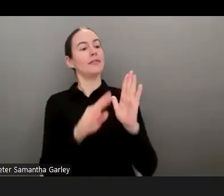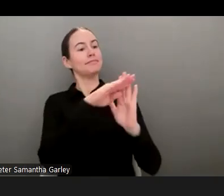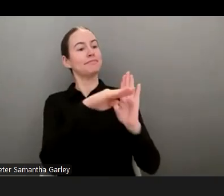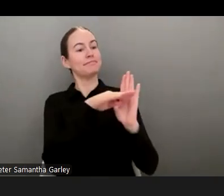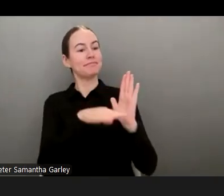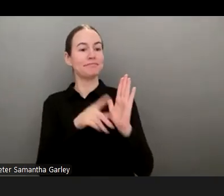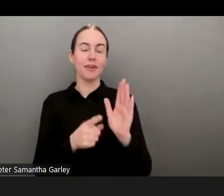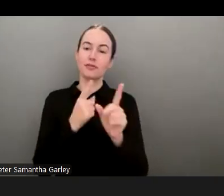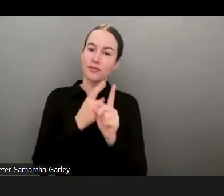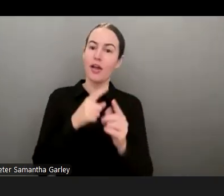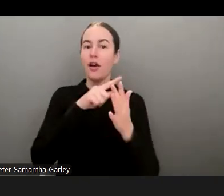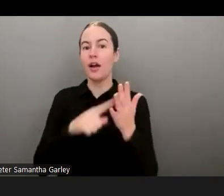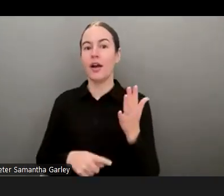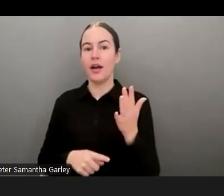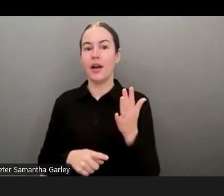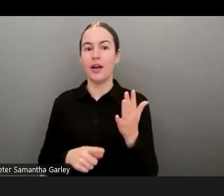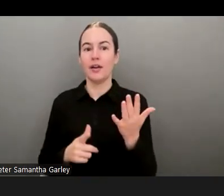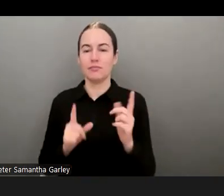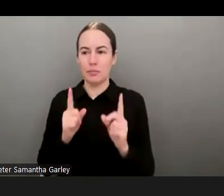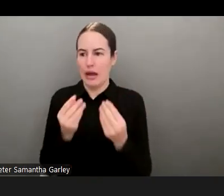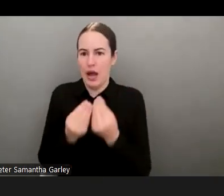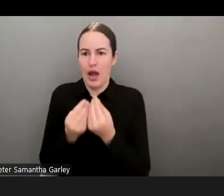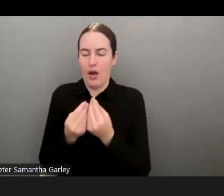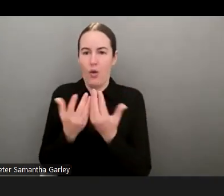because if our guidance doesn't